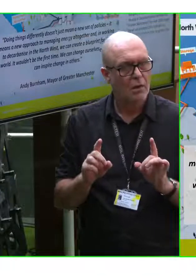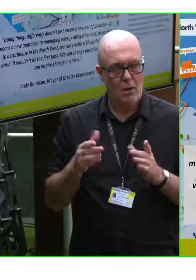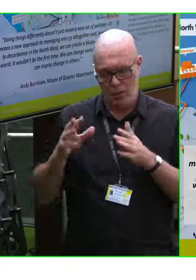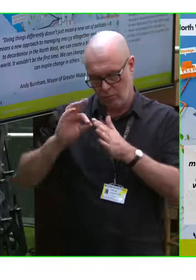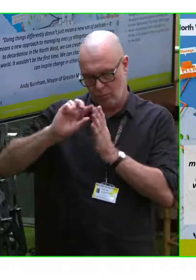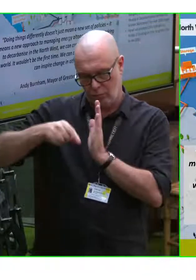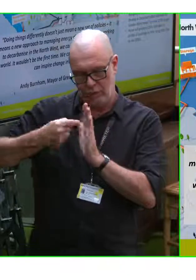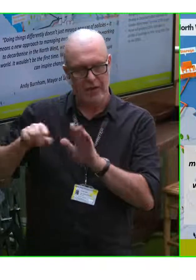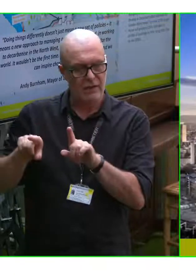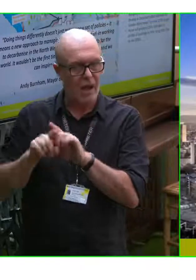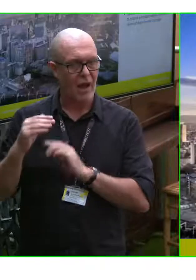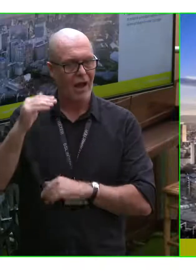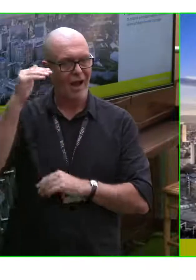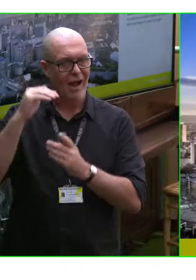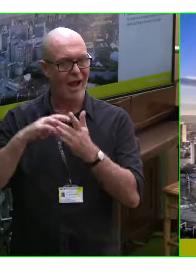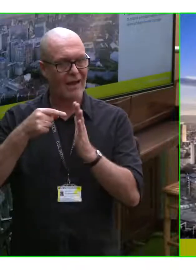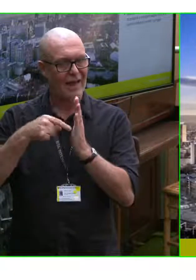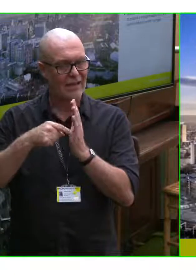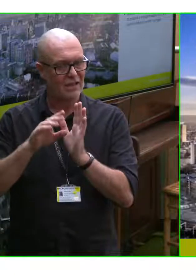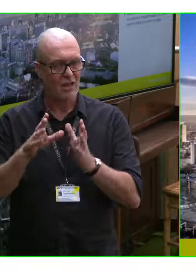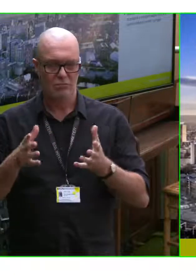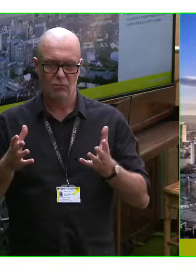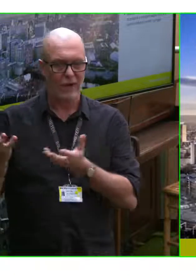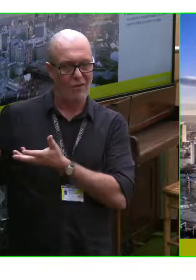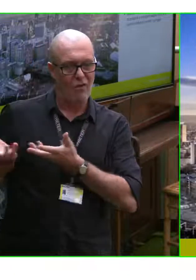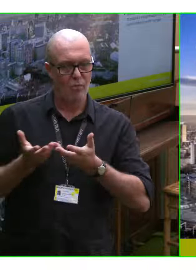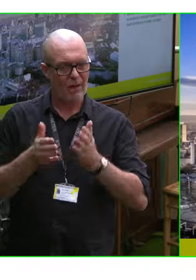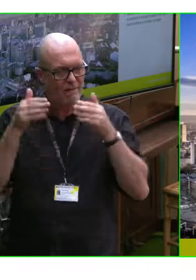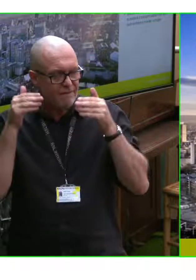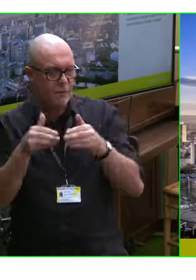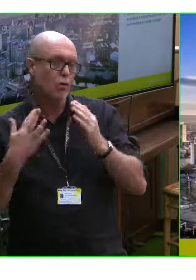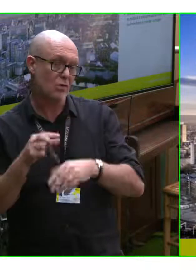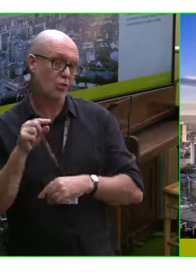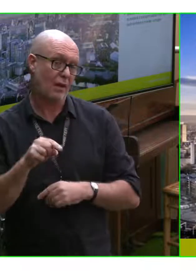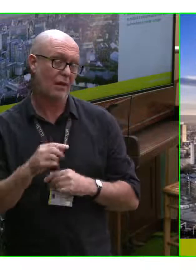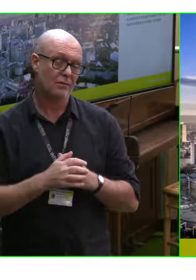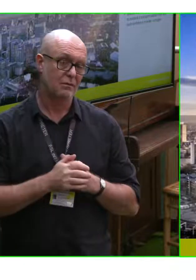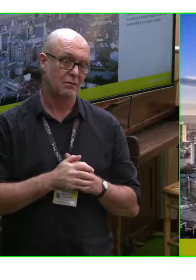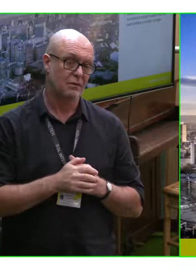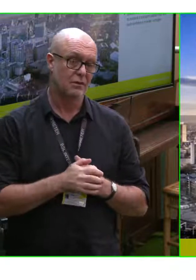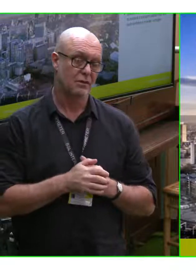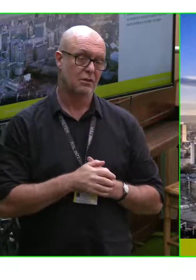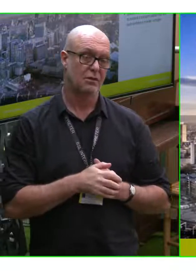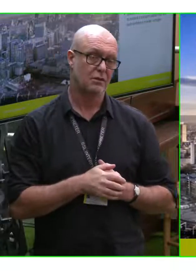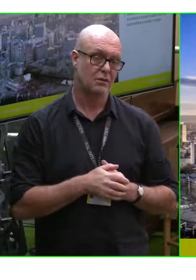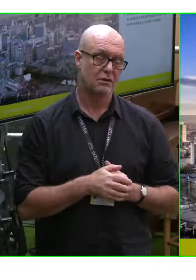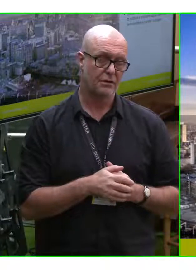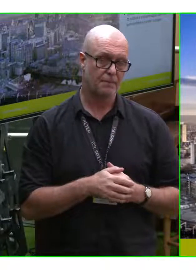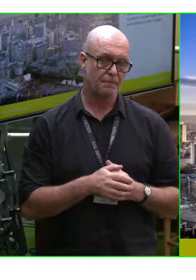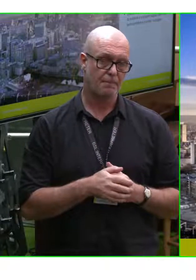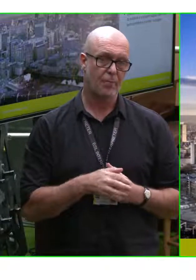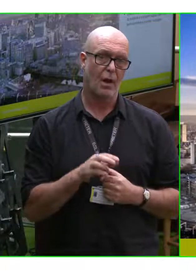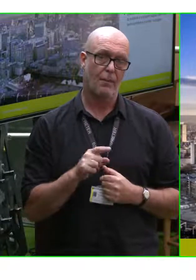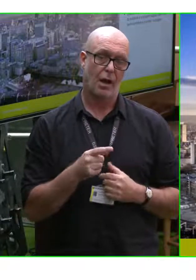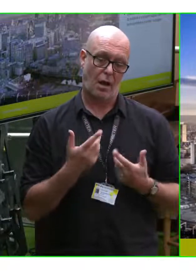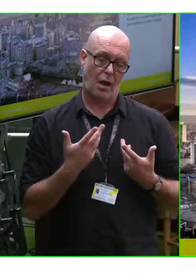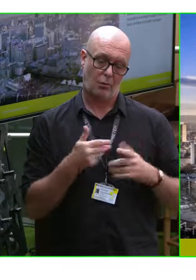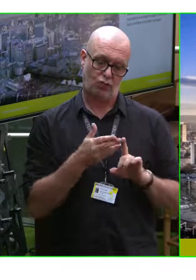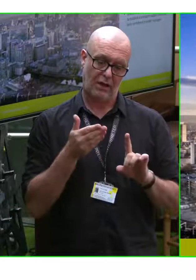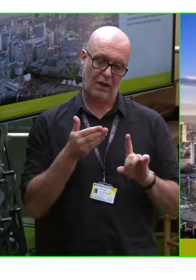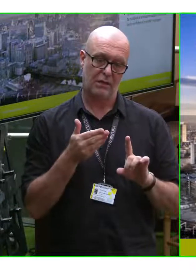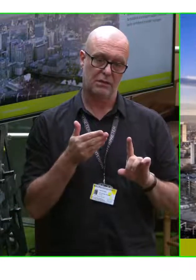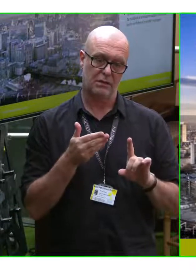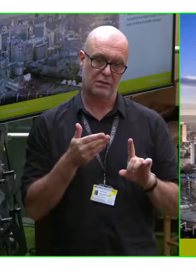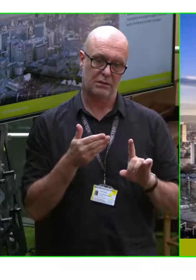huge skills aspect to today. So in terms of, you know, Greater Manchester, this is not even me to sort of tell you, but what we recognise for